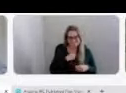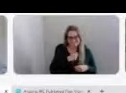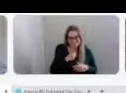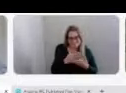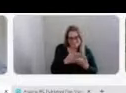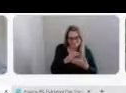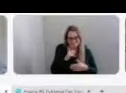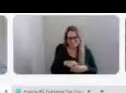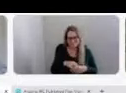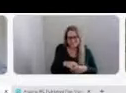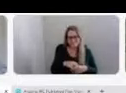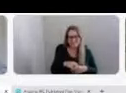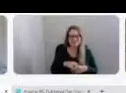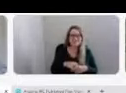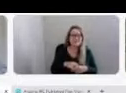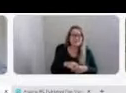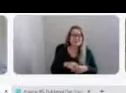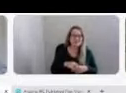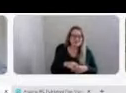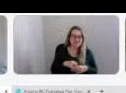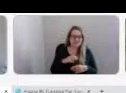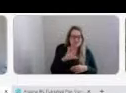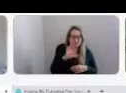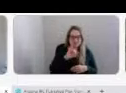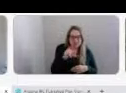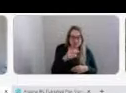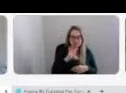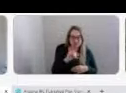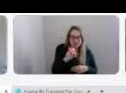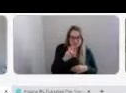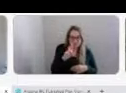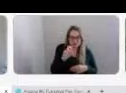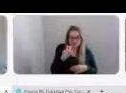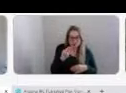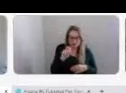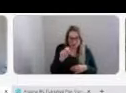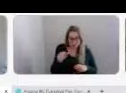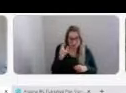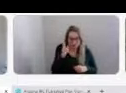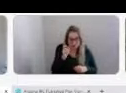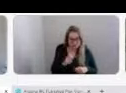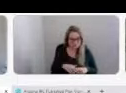thank you the next speaker is janine reno janine can you hear us